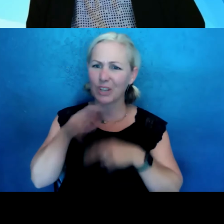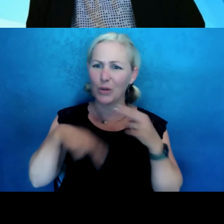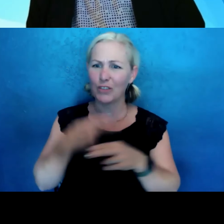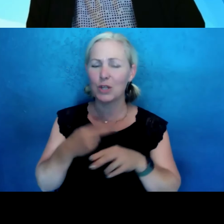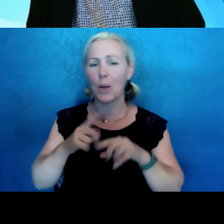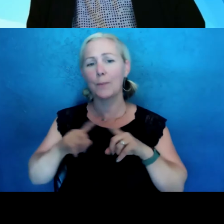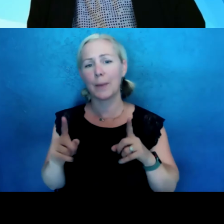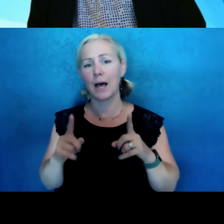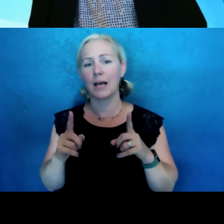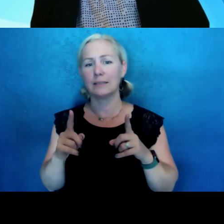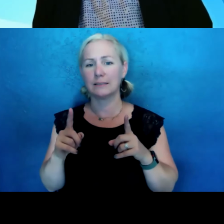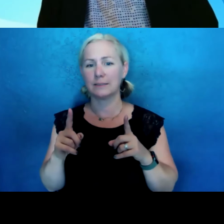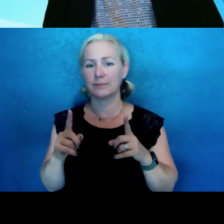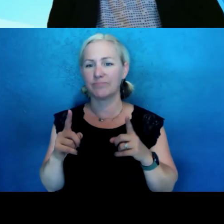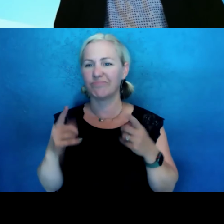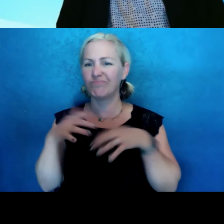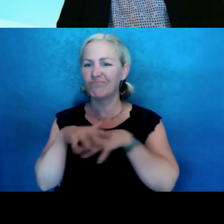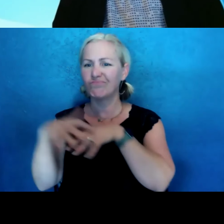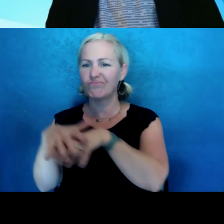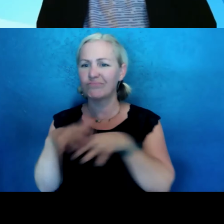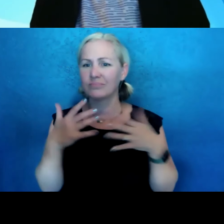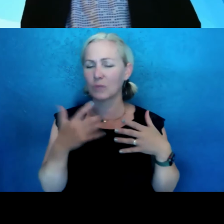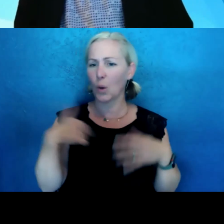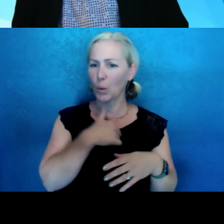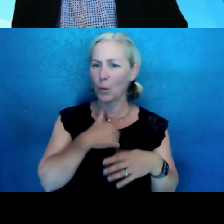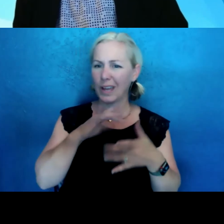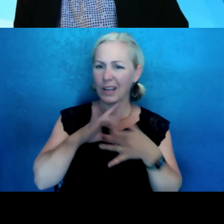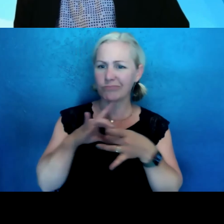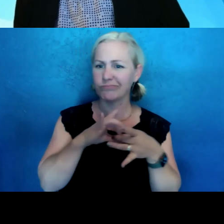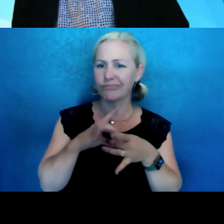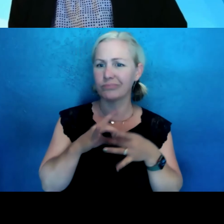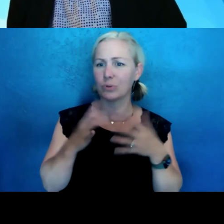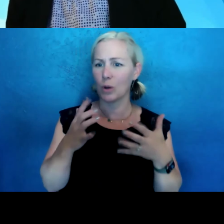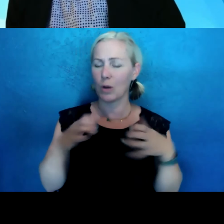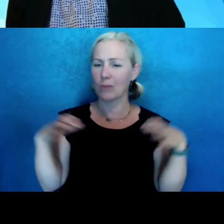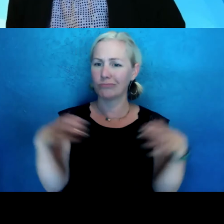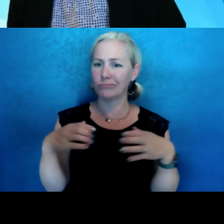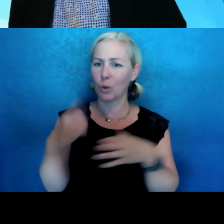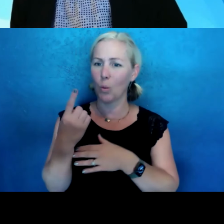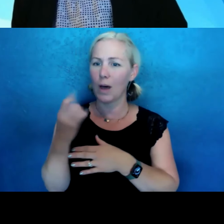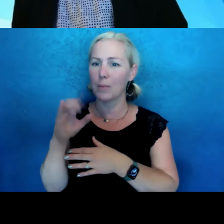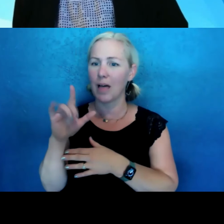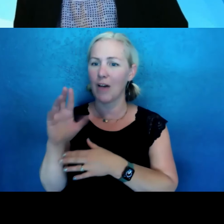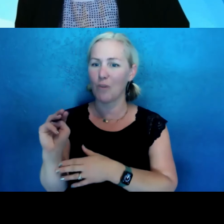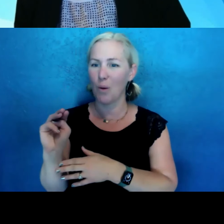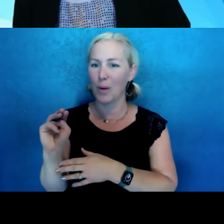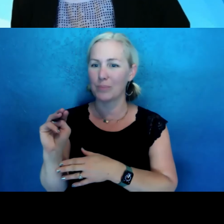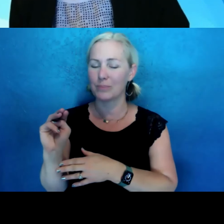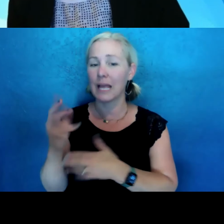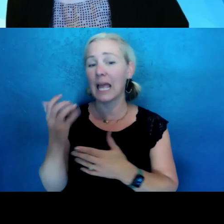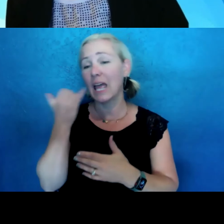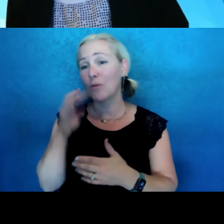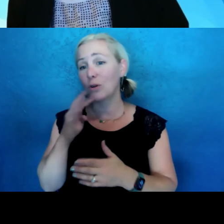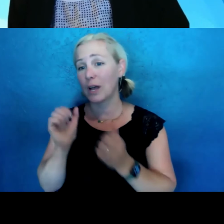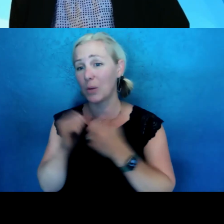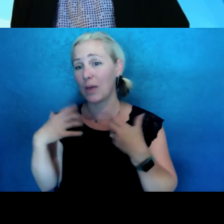platforms. Our platforms have to talk to each other. So we in the Aging Network would like to get into one platform, but we know if we're talking to health plans, they will be